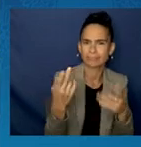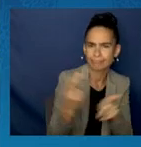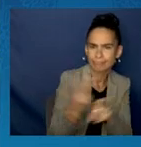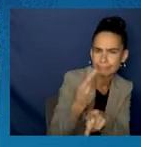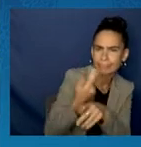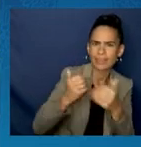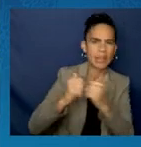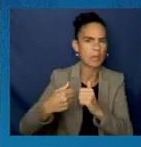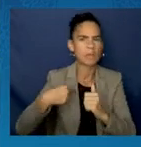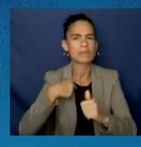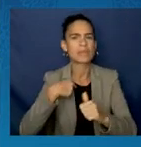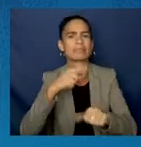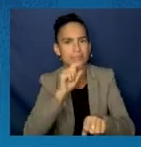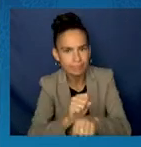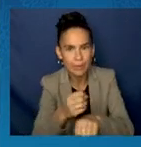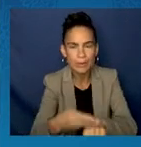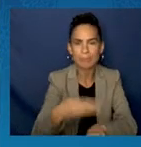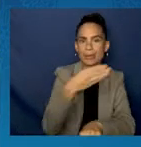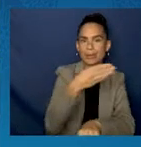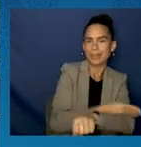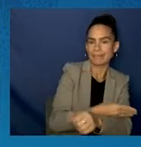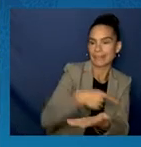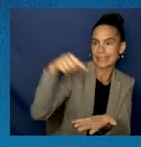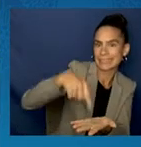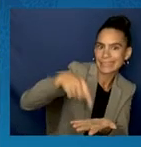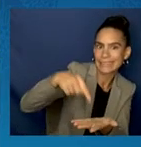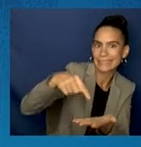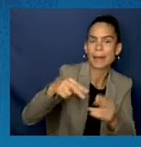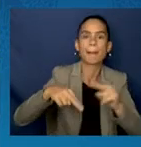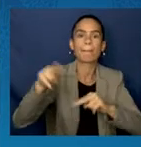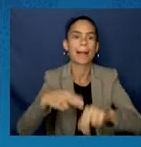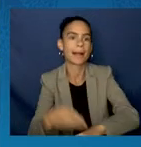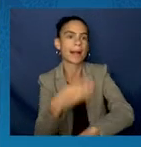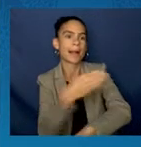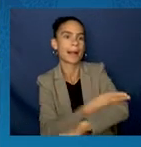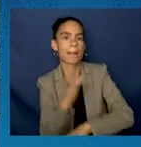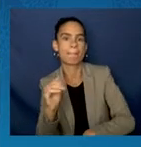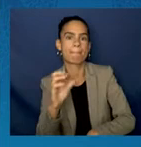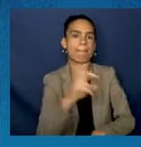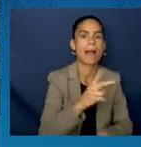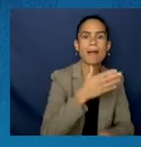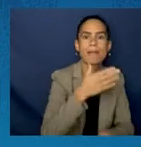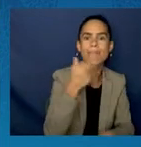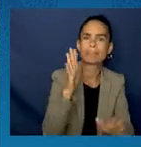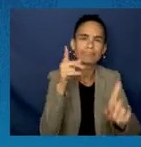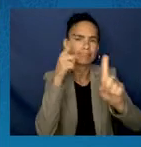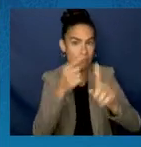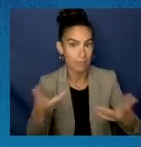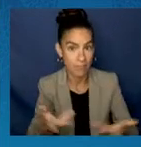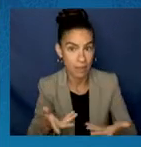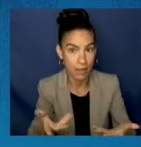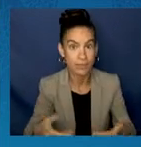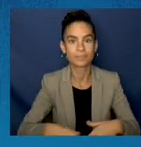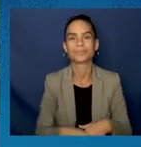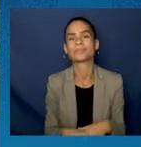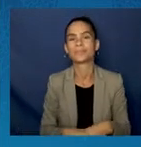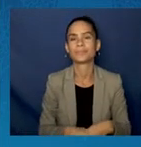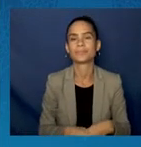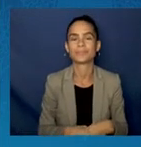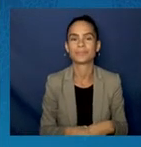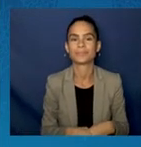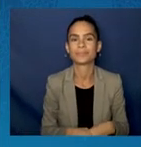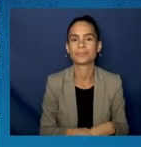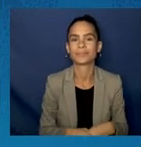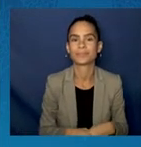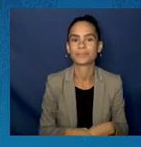Better agenda. And as you know, today our administration announced the framework of the